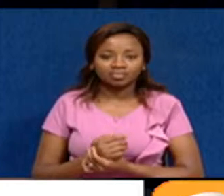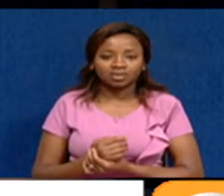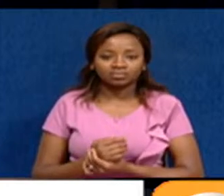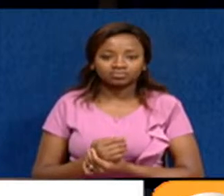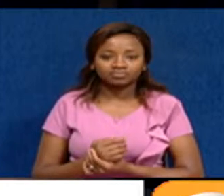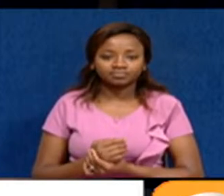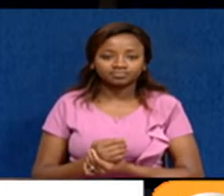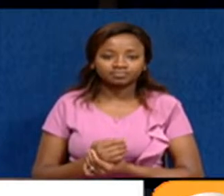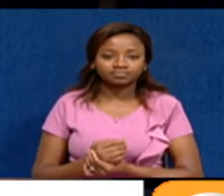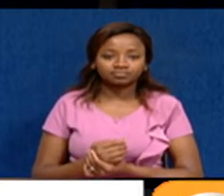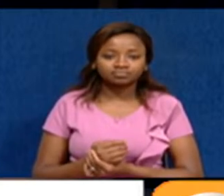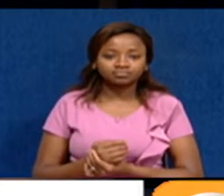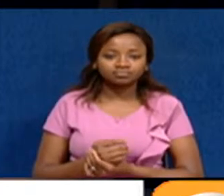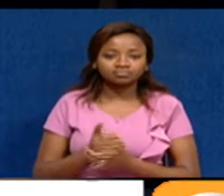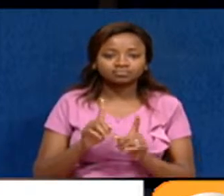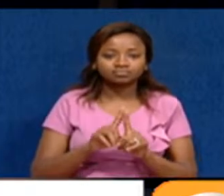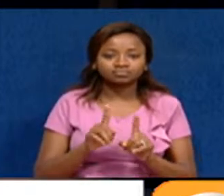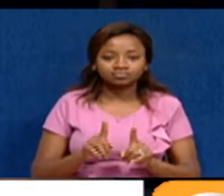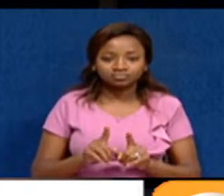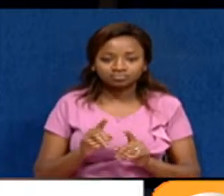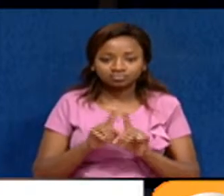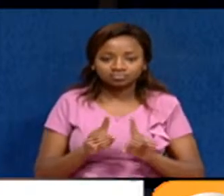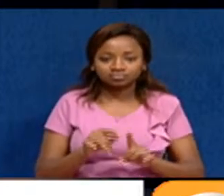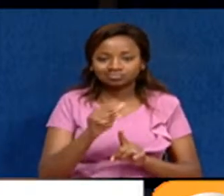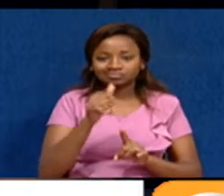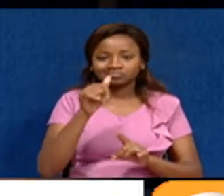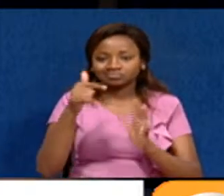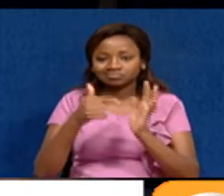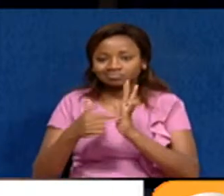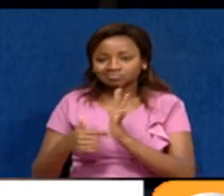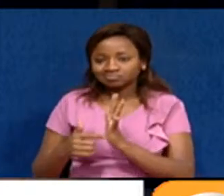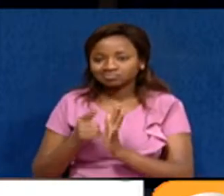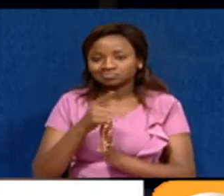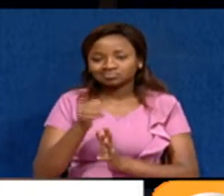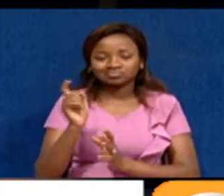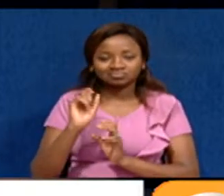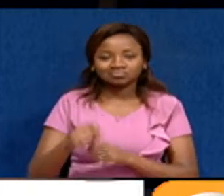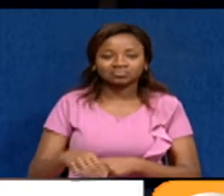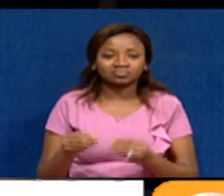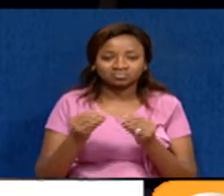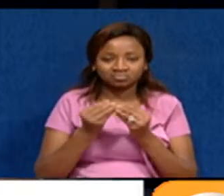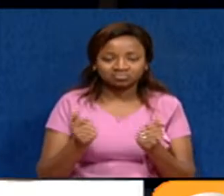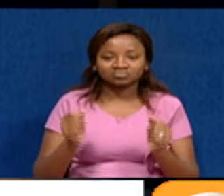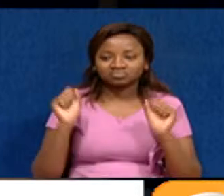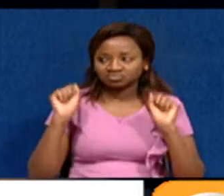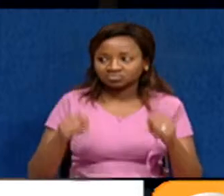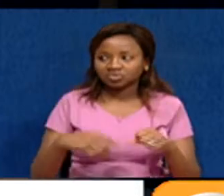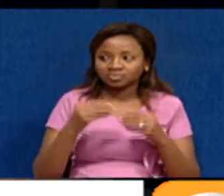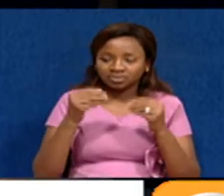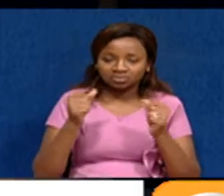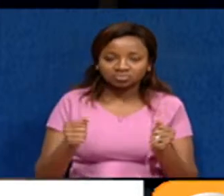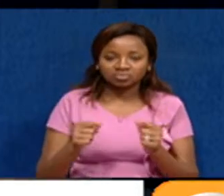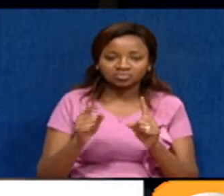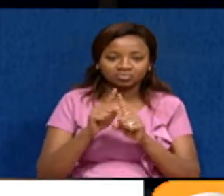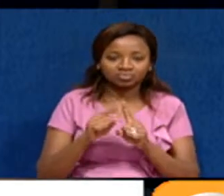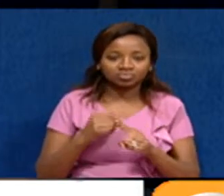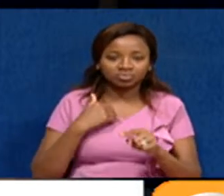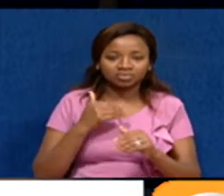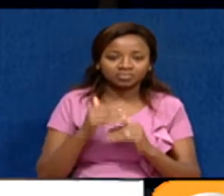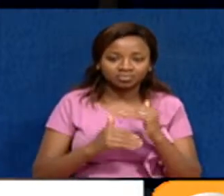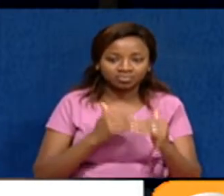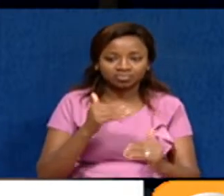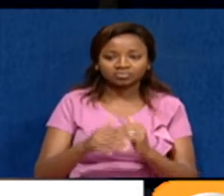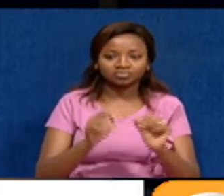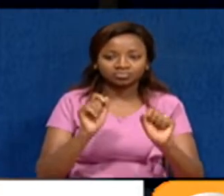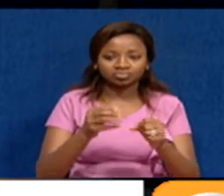are. The rest of those other things that we are talking about, we can deal with. You know, there is a procedure that we can deal with